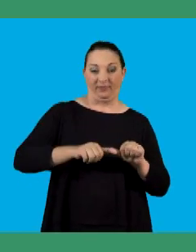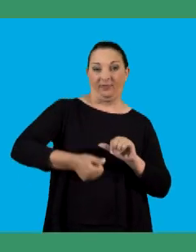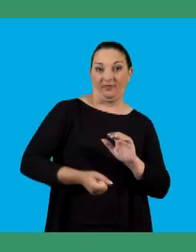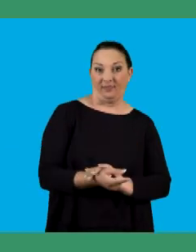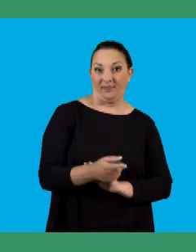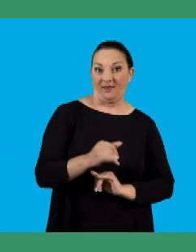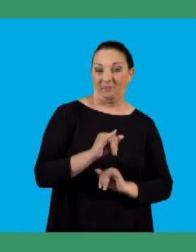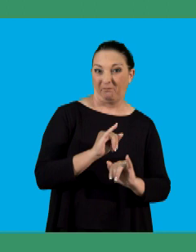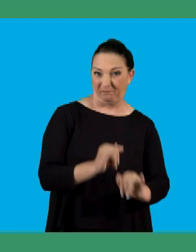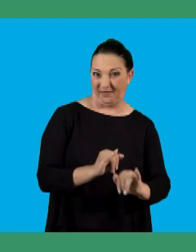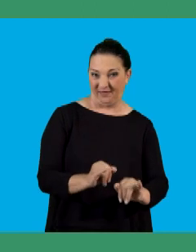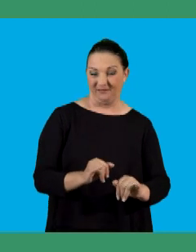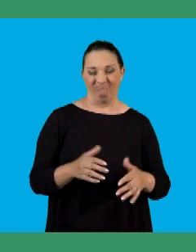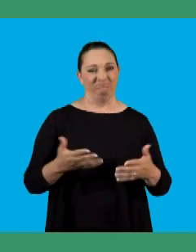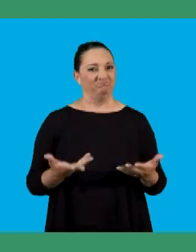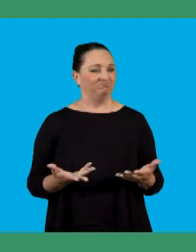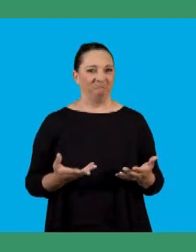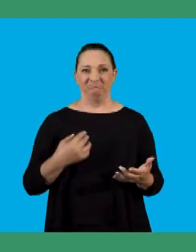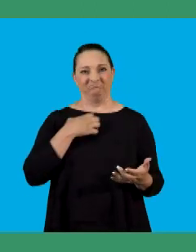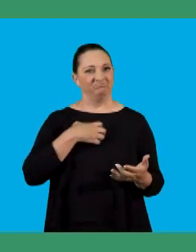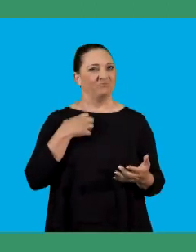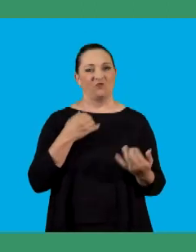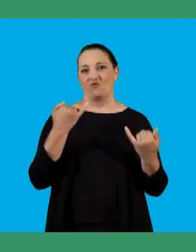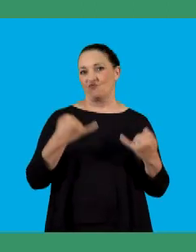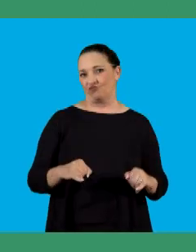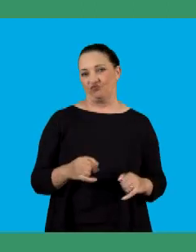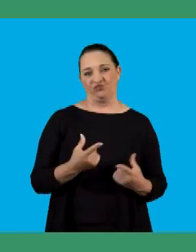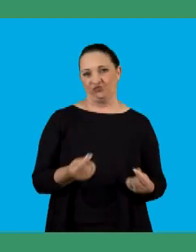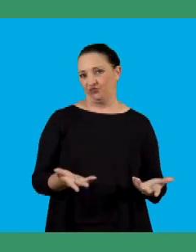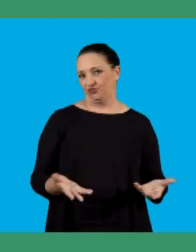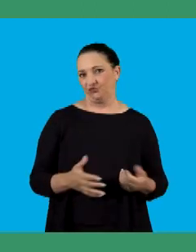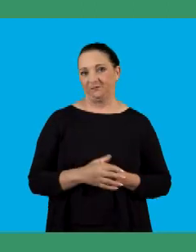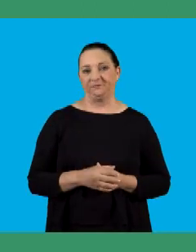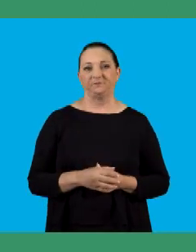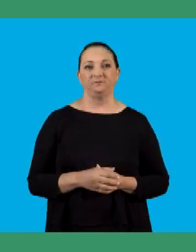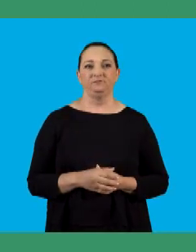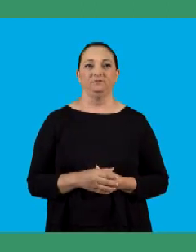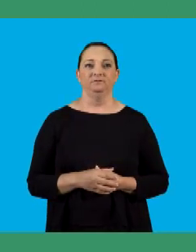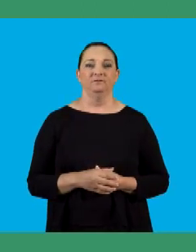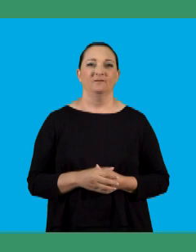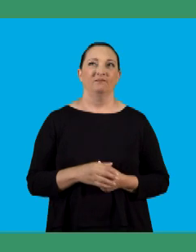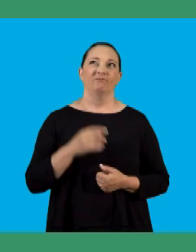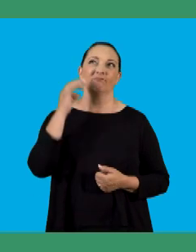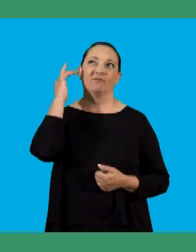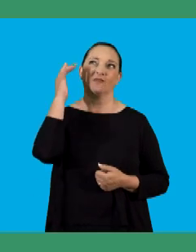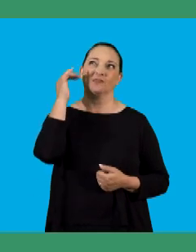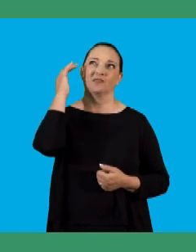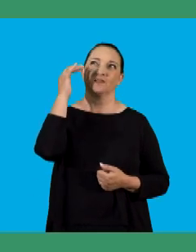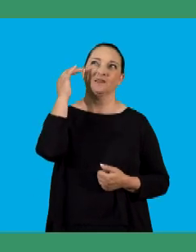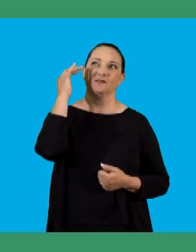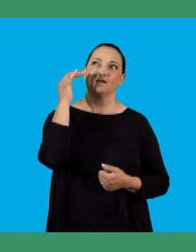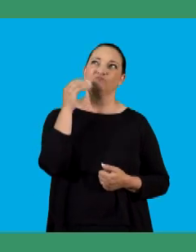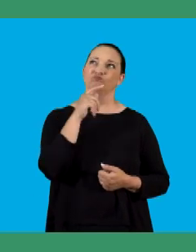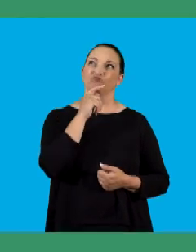result is bad, then it is ethically wrong to do. Now think of other things that you know